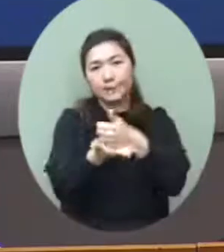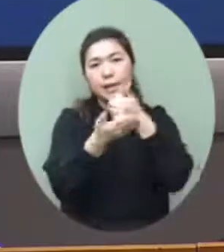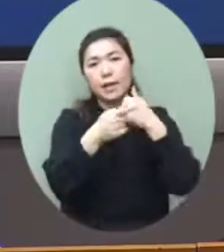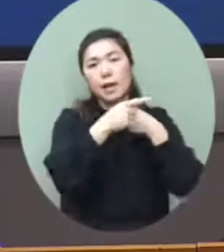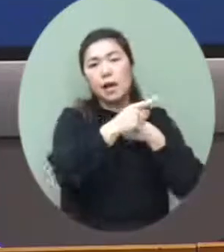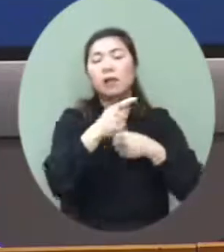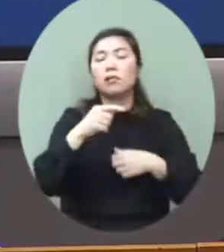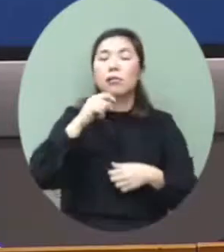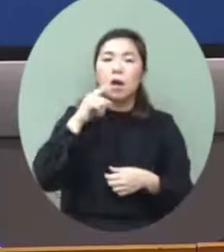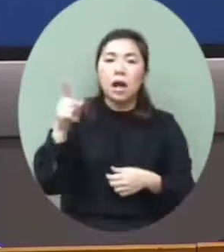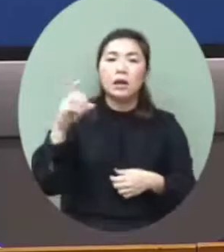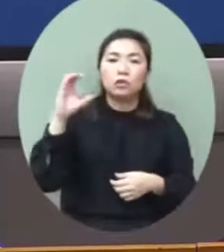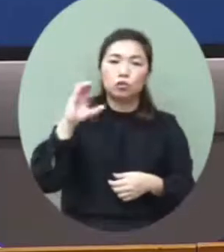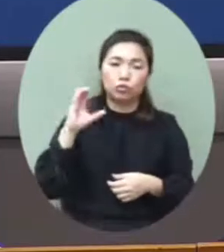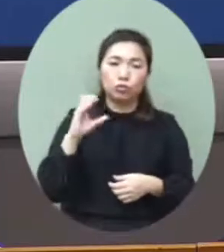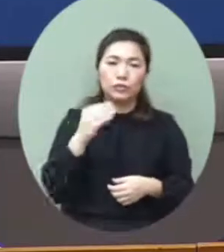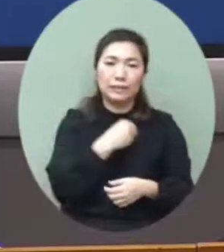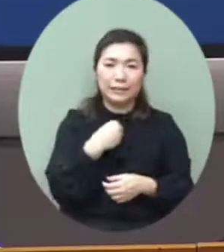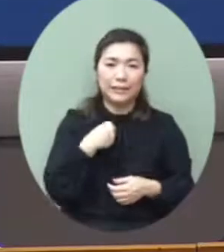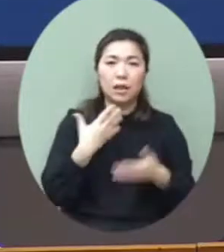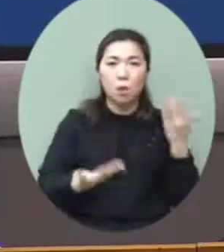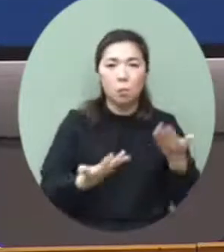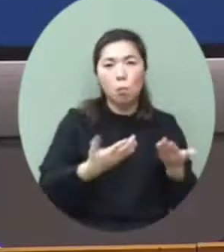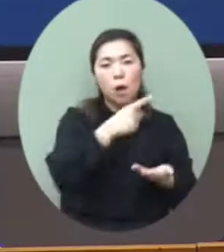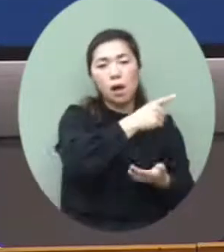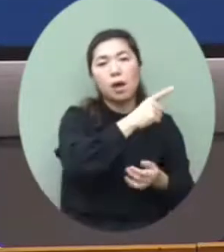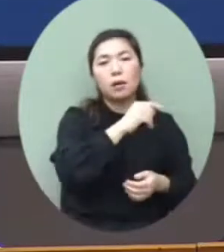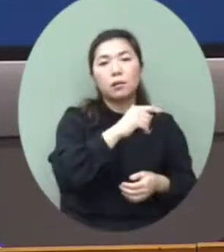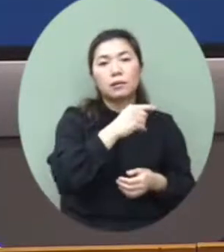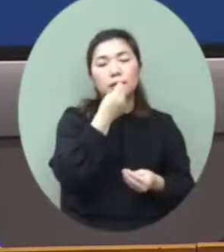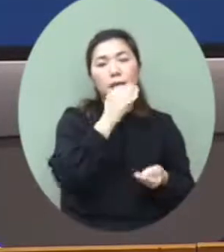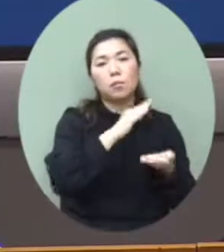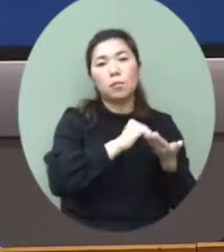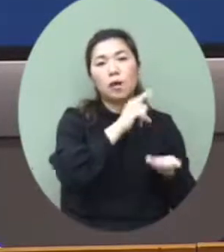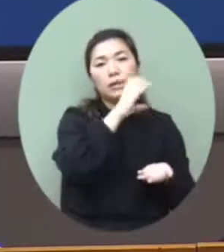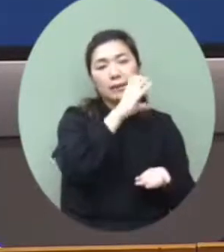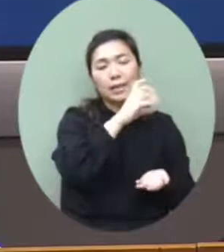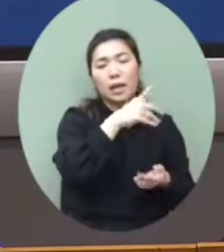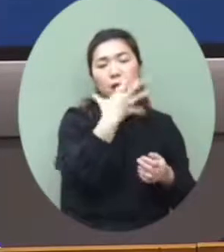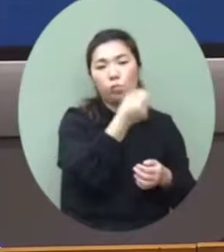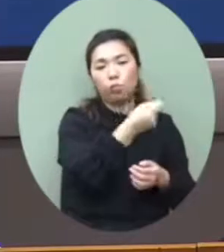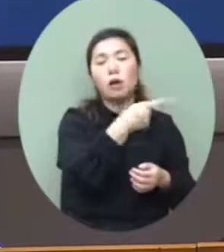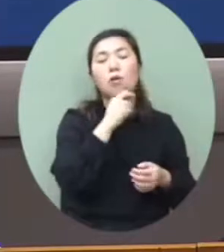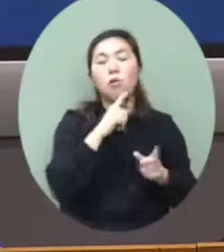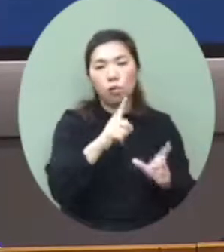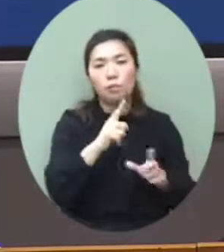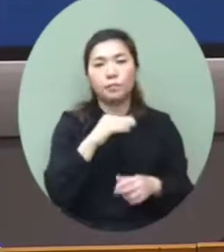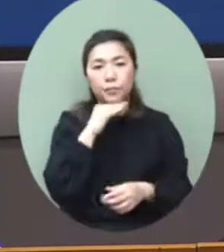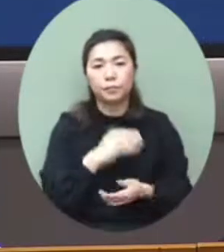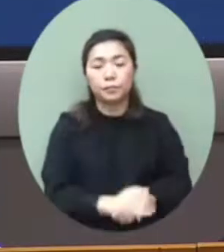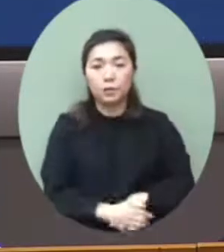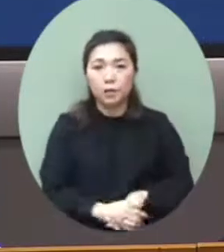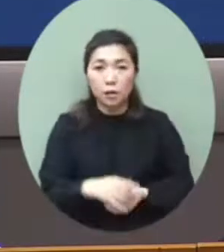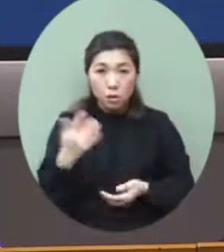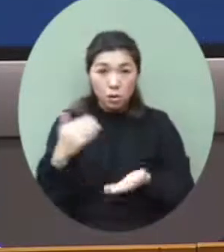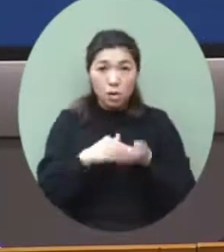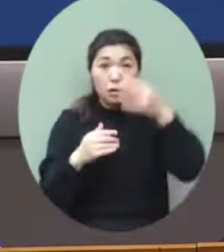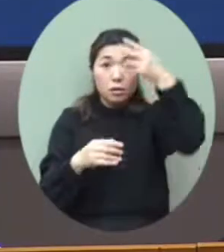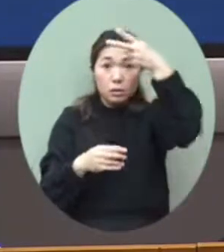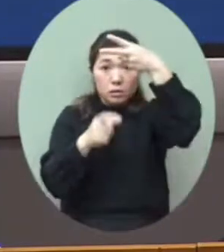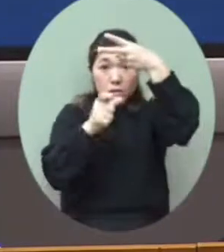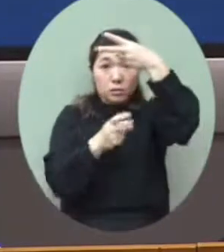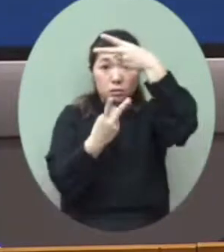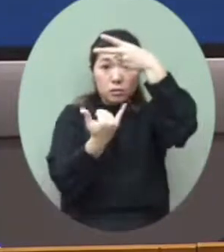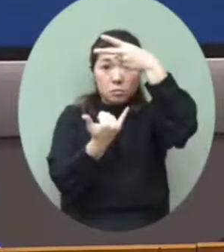in terms of the vaccine pass arrangements, I would defer to the secretary or the controller.